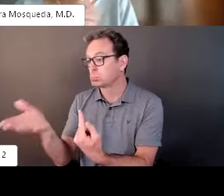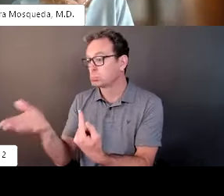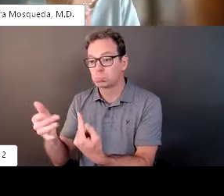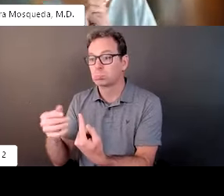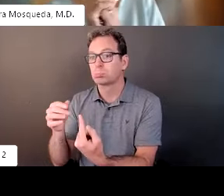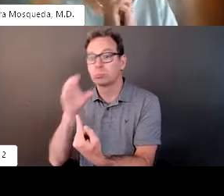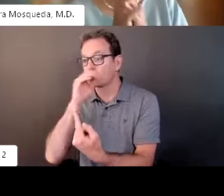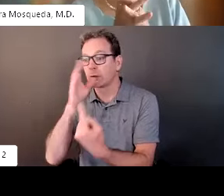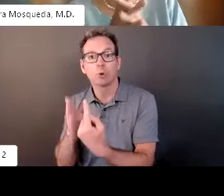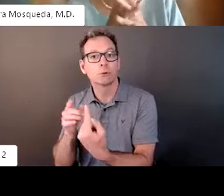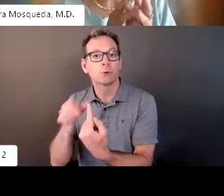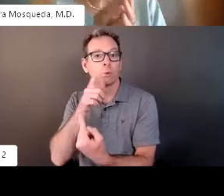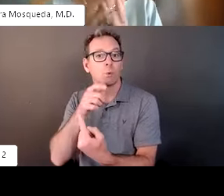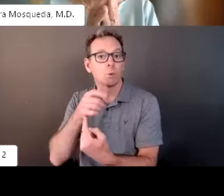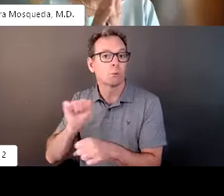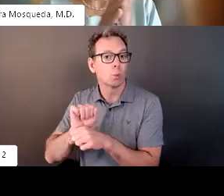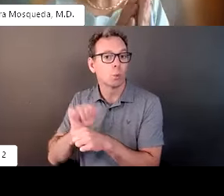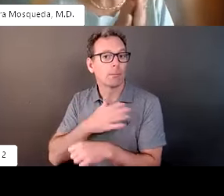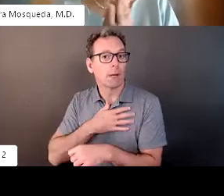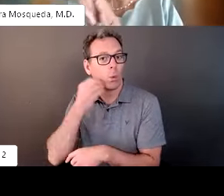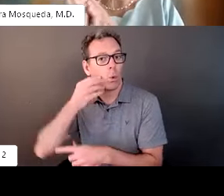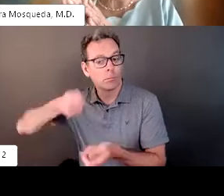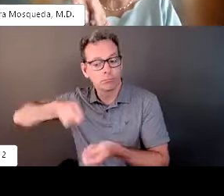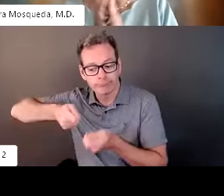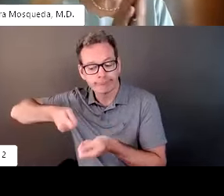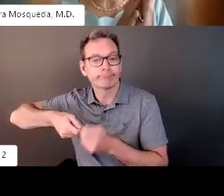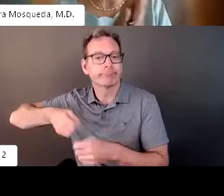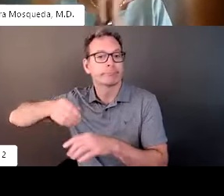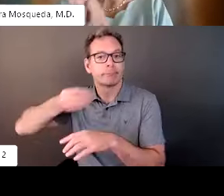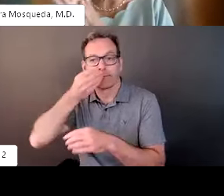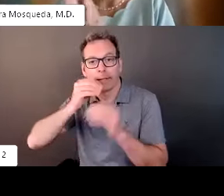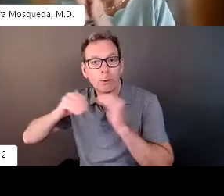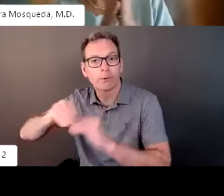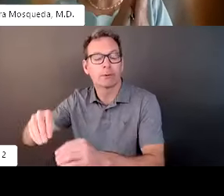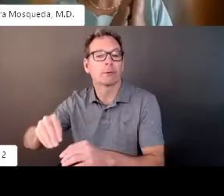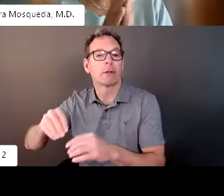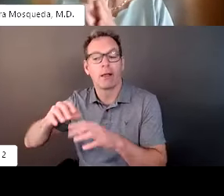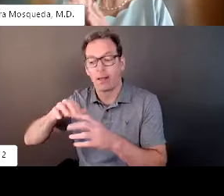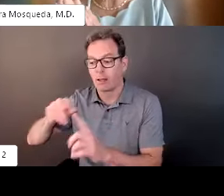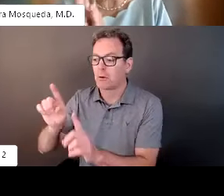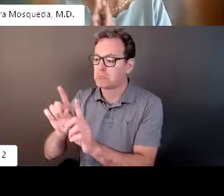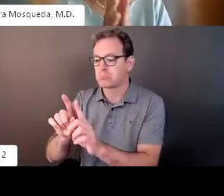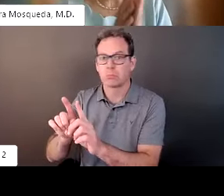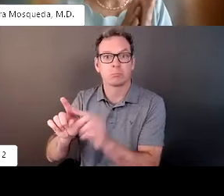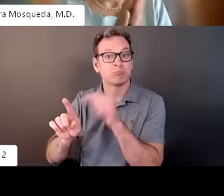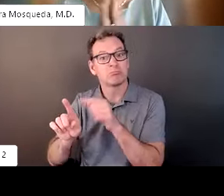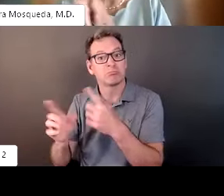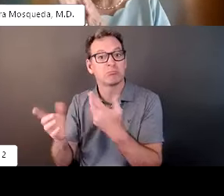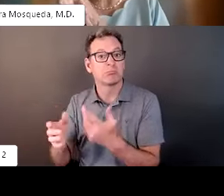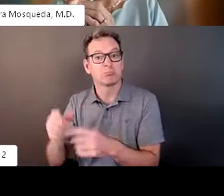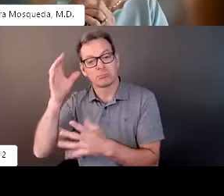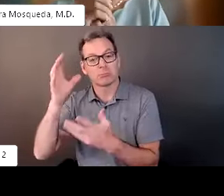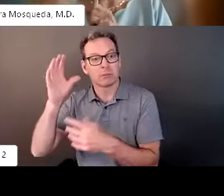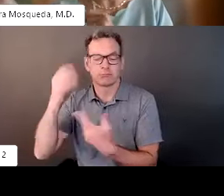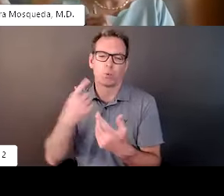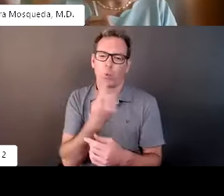Just recently, I'm dealing with a situation where that's the circumstance. He's in his 50s,